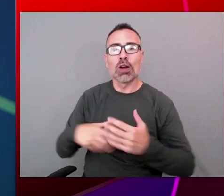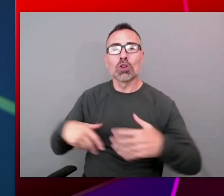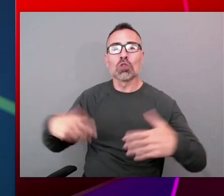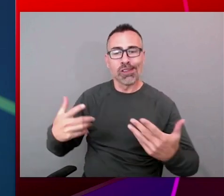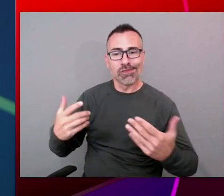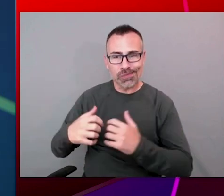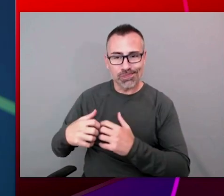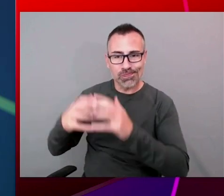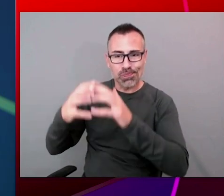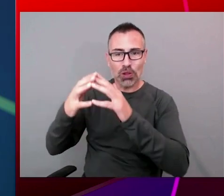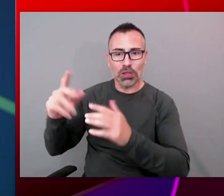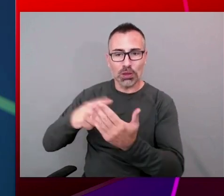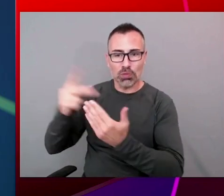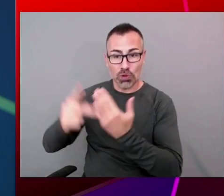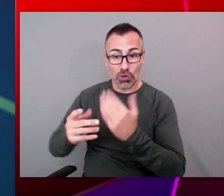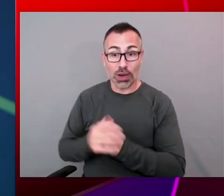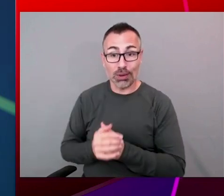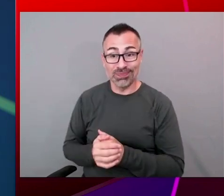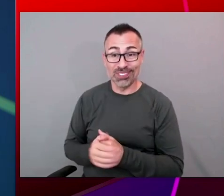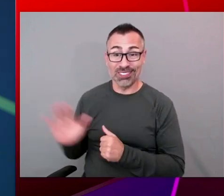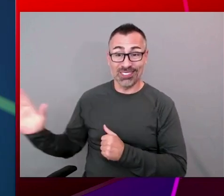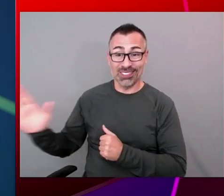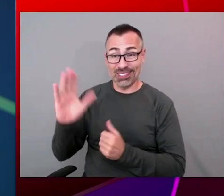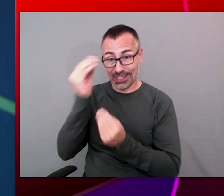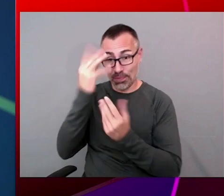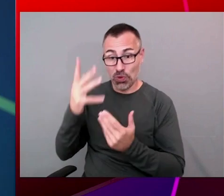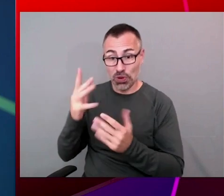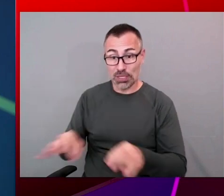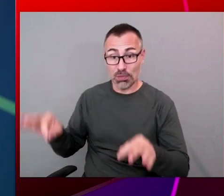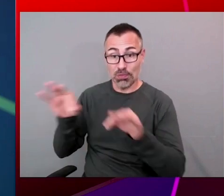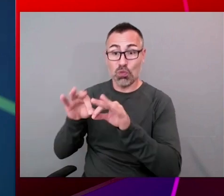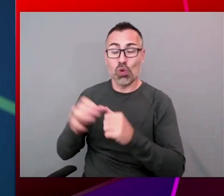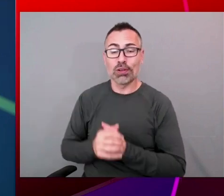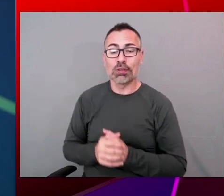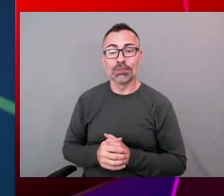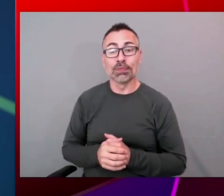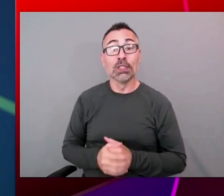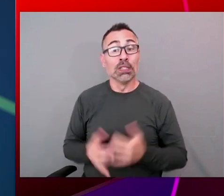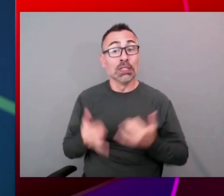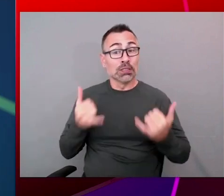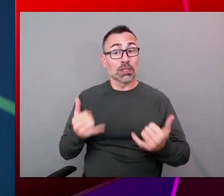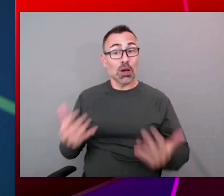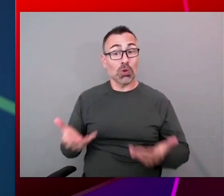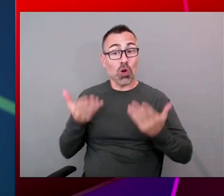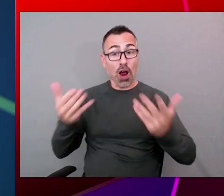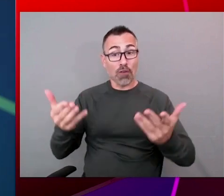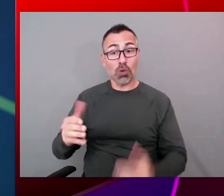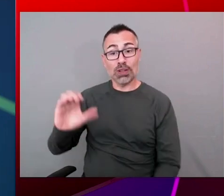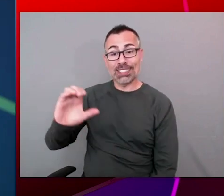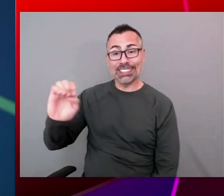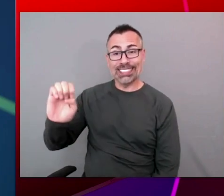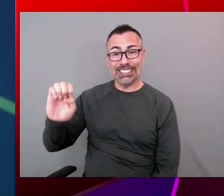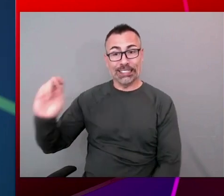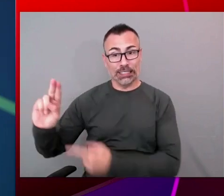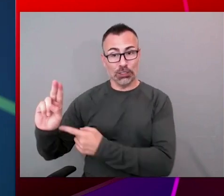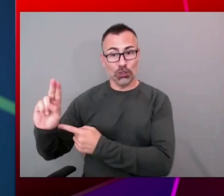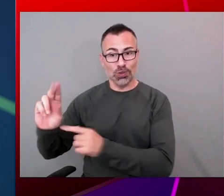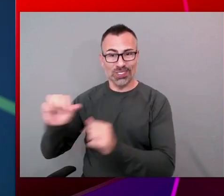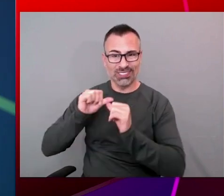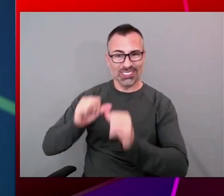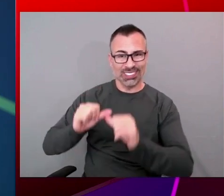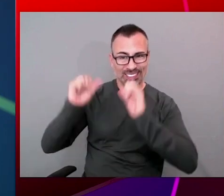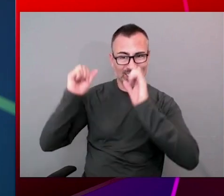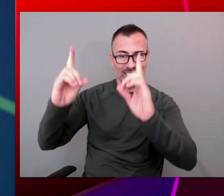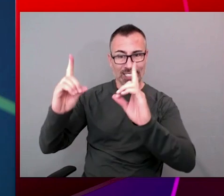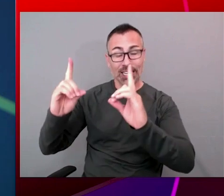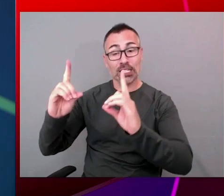able now to offer continuing education credits for any professional development that educators complete with Machine Learning University, which